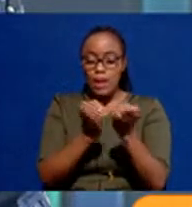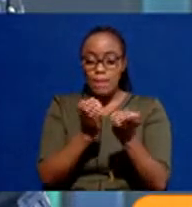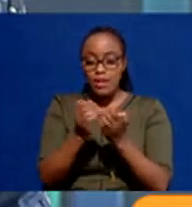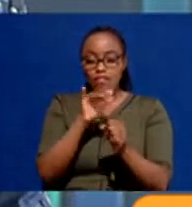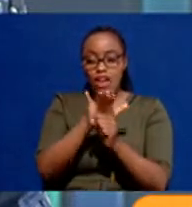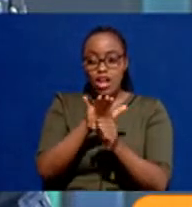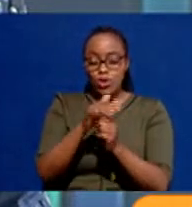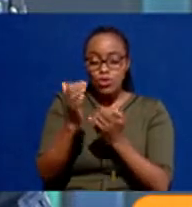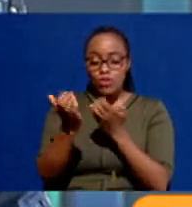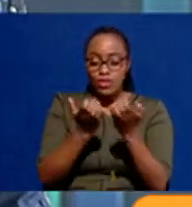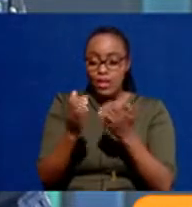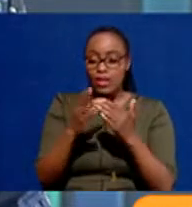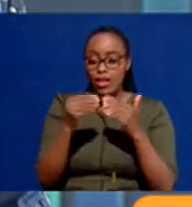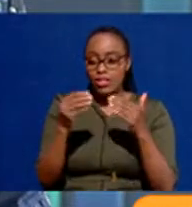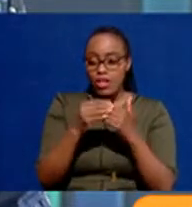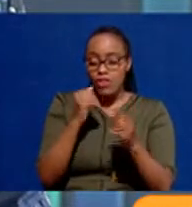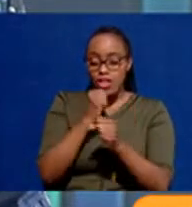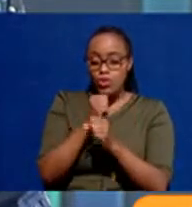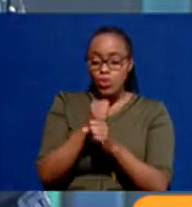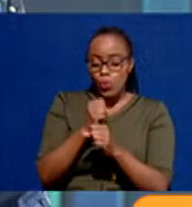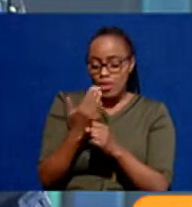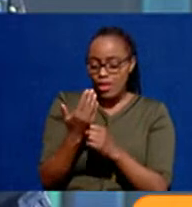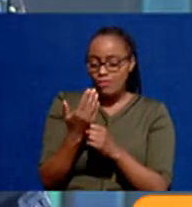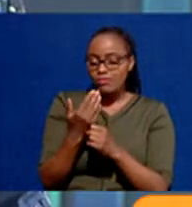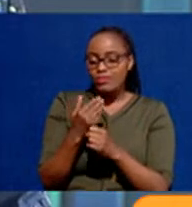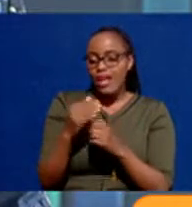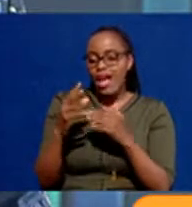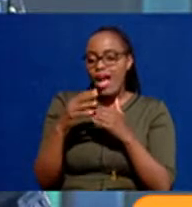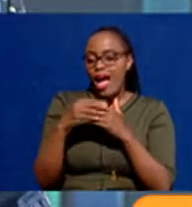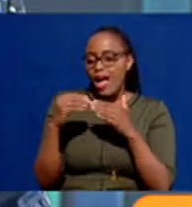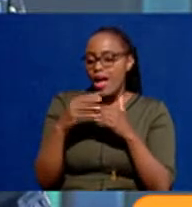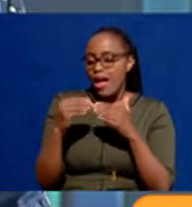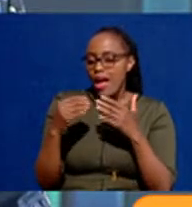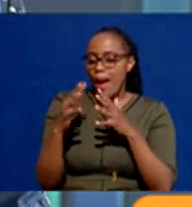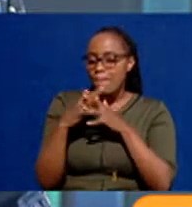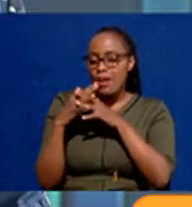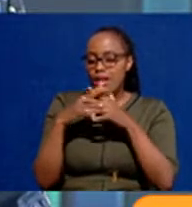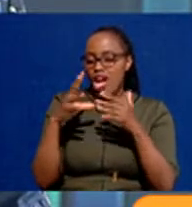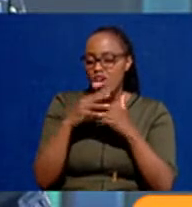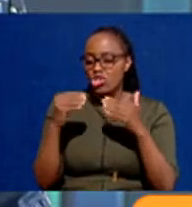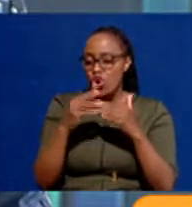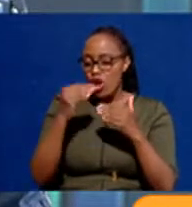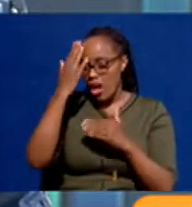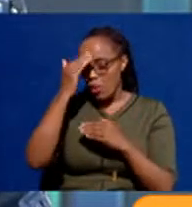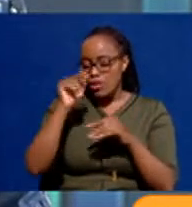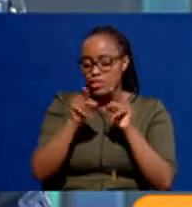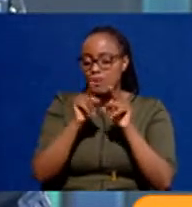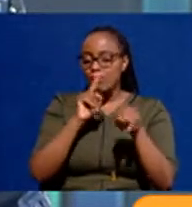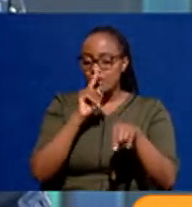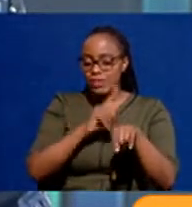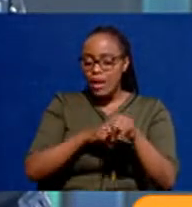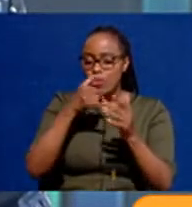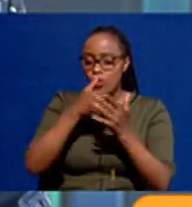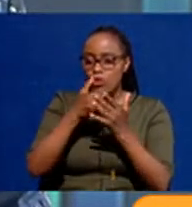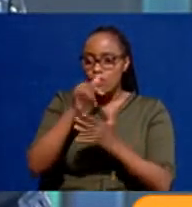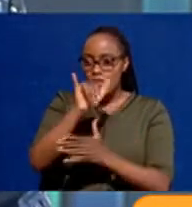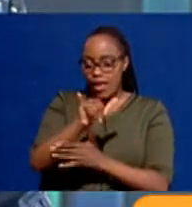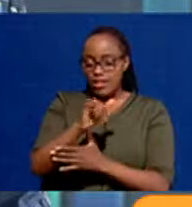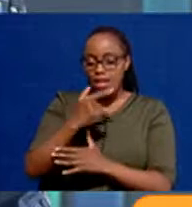most trading globally is done by US dollars. So that's why I said, because of taking that into consideration,